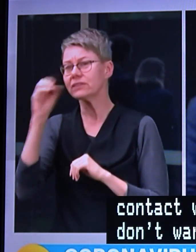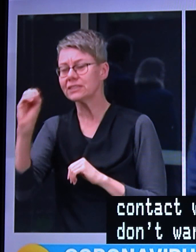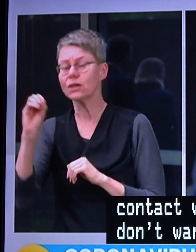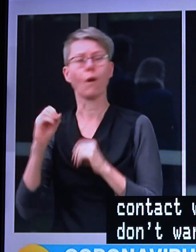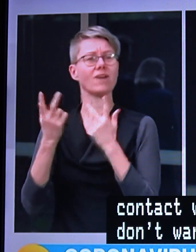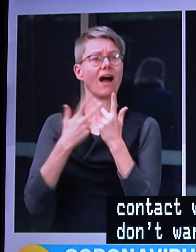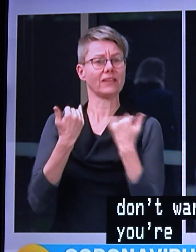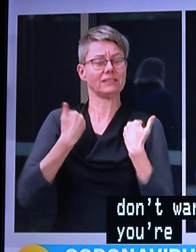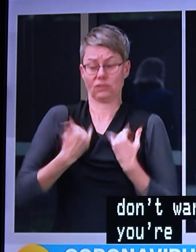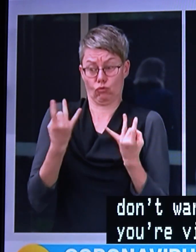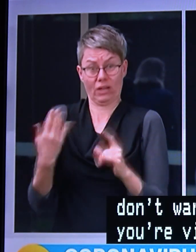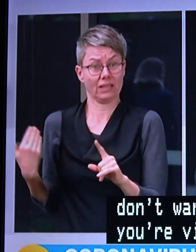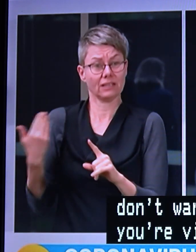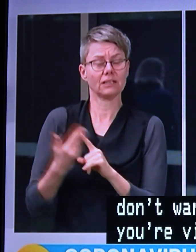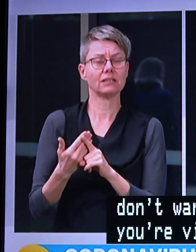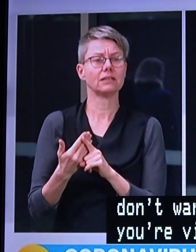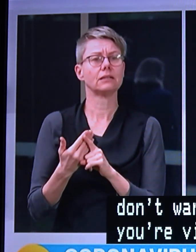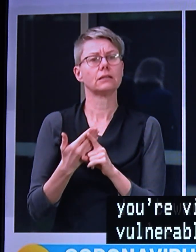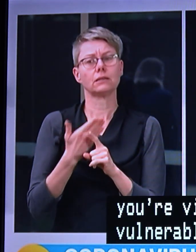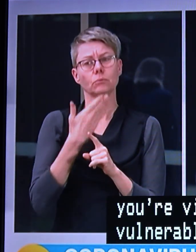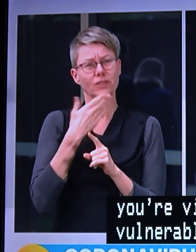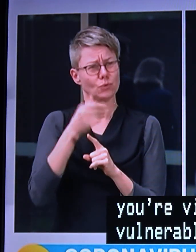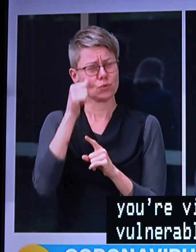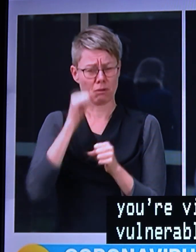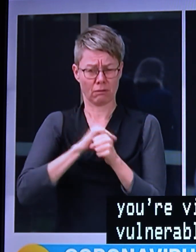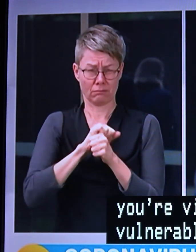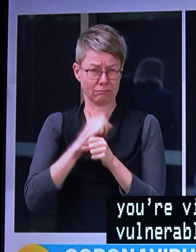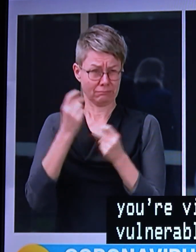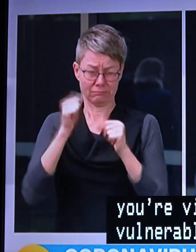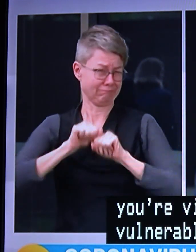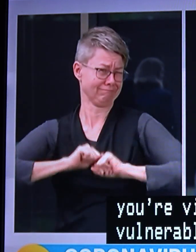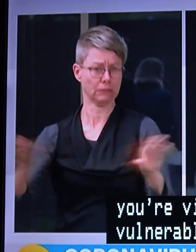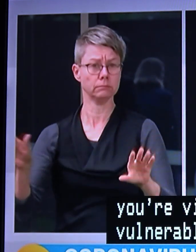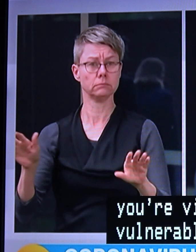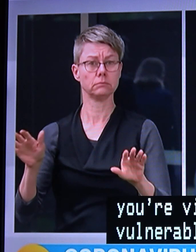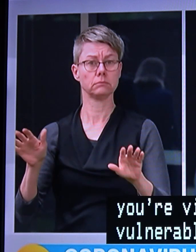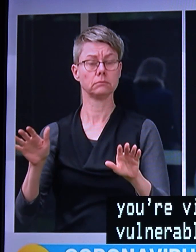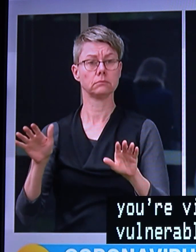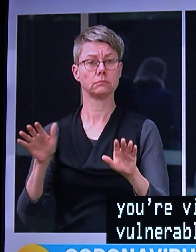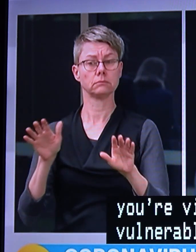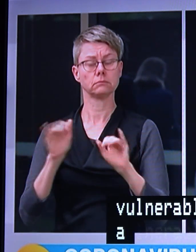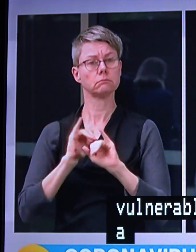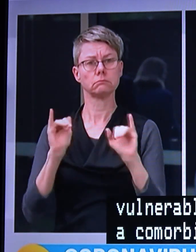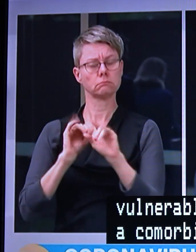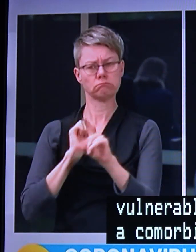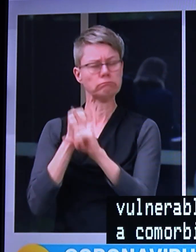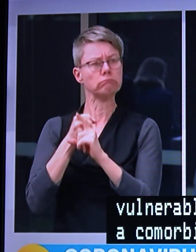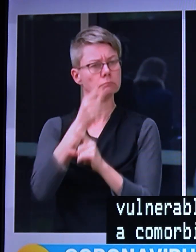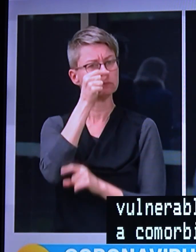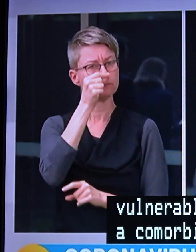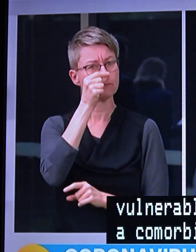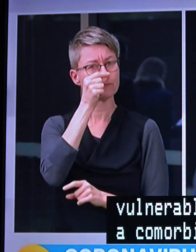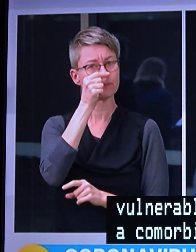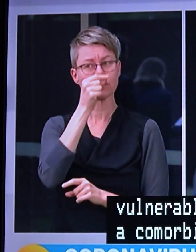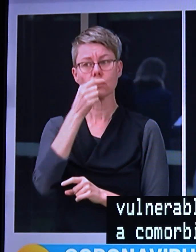has a comorbidity, please know how virulent, how contagious this disease is and the horrible impact it can